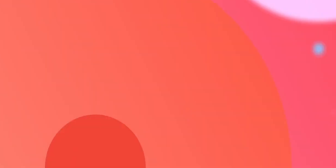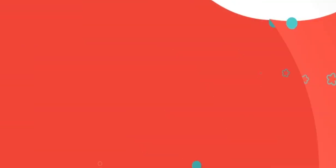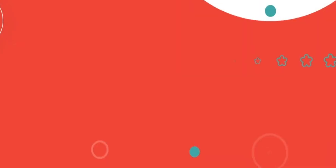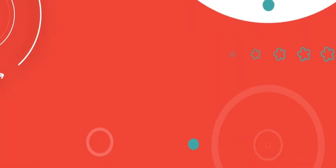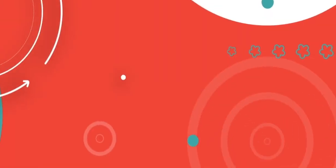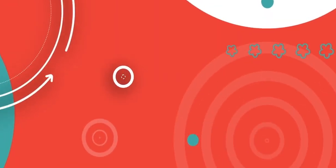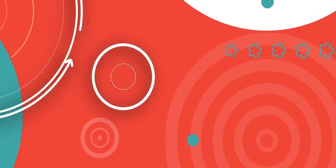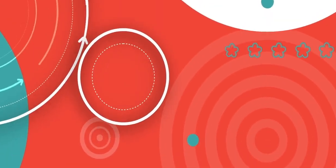After Go